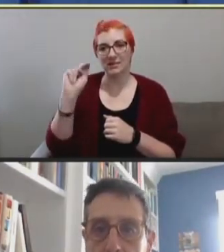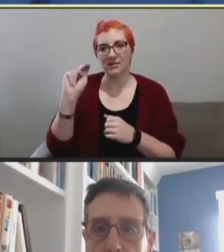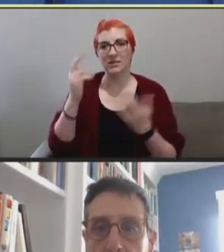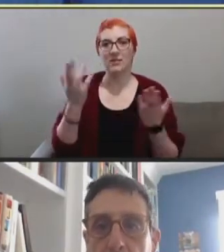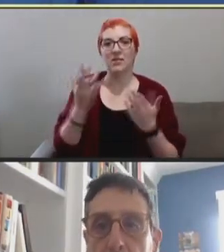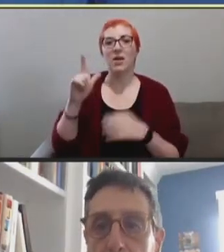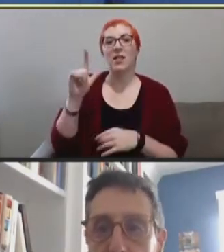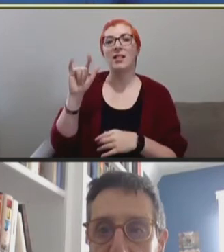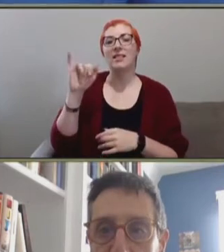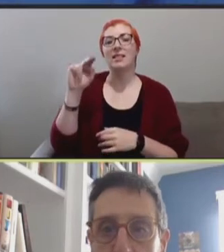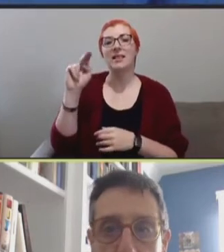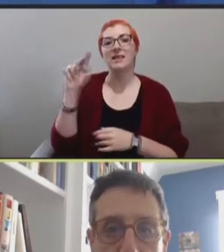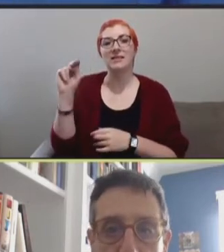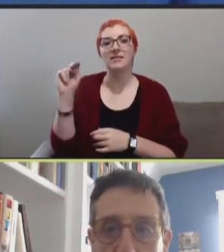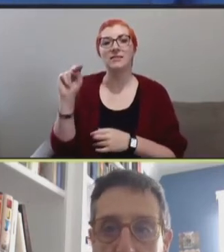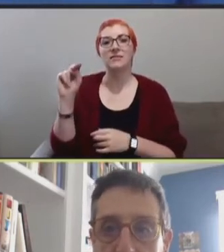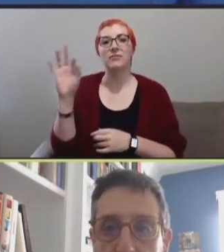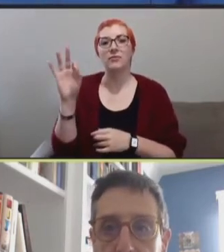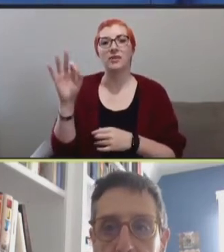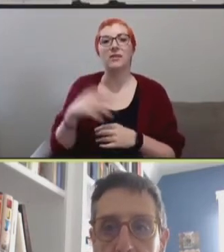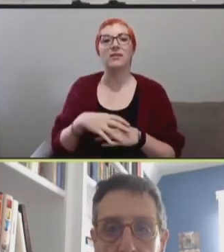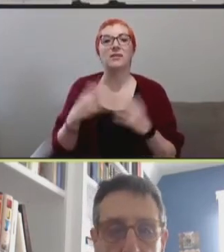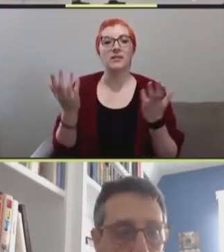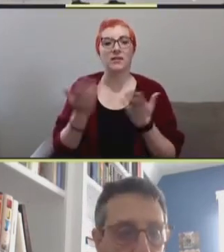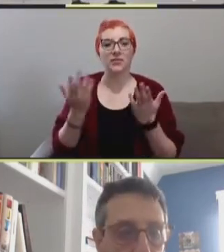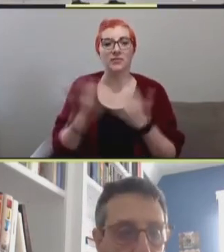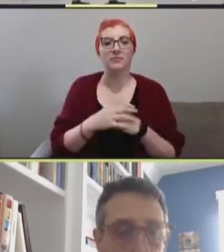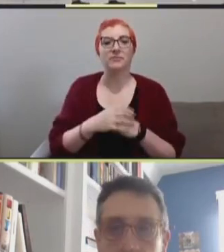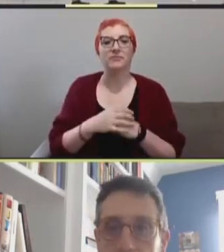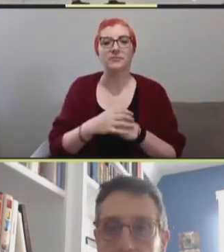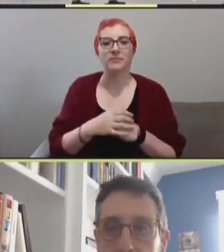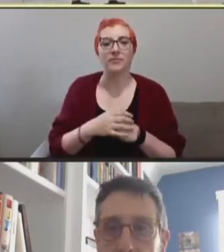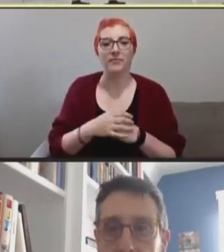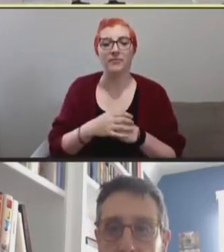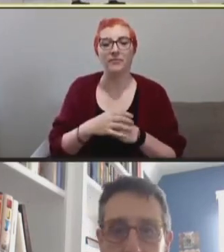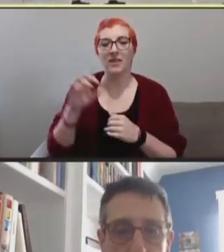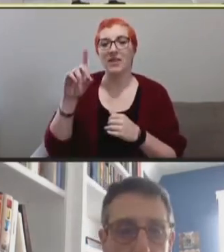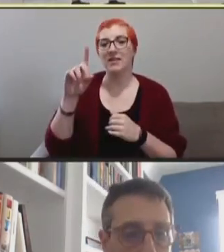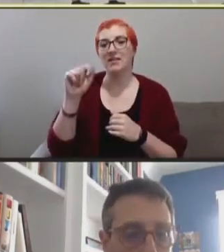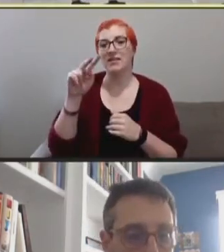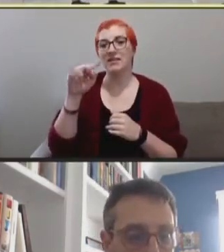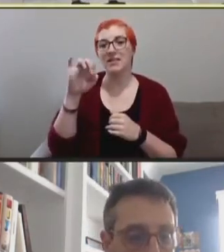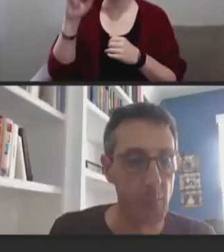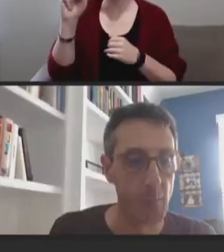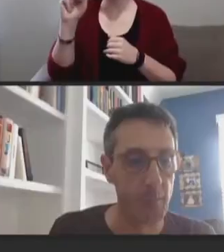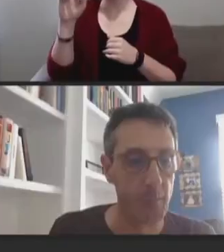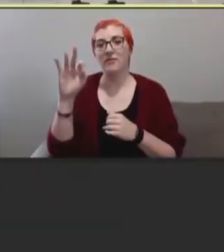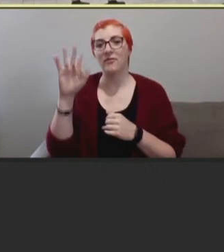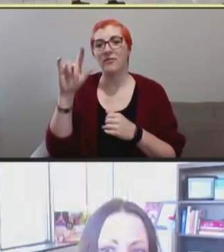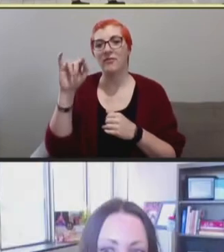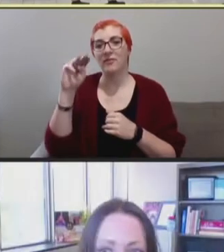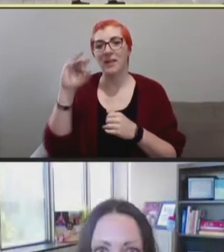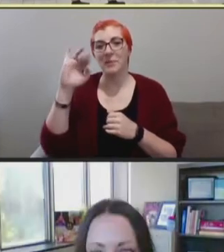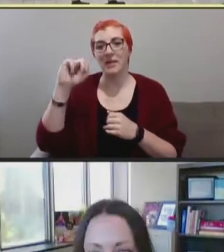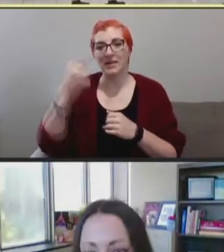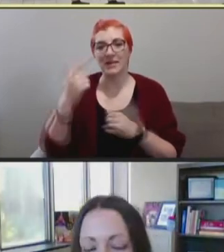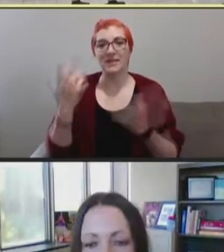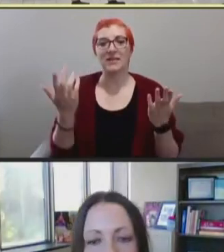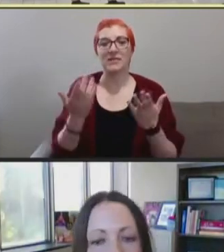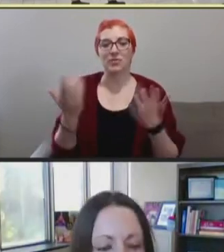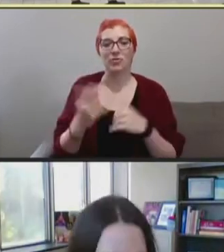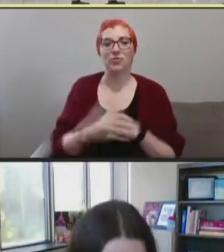Friedland. Present. Good morning, everybody. Good morning. Dave Fleming. Good morning. Good